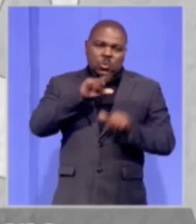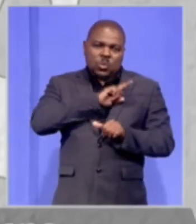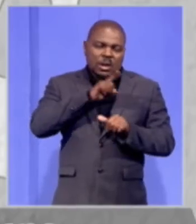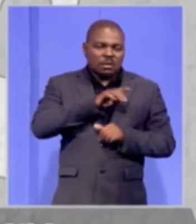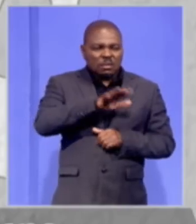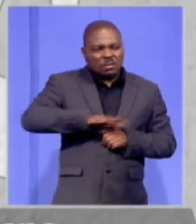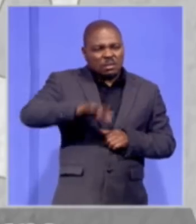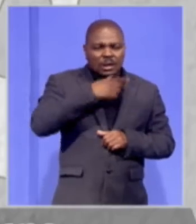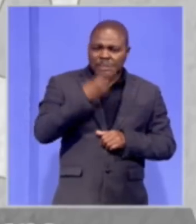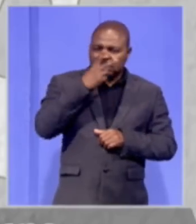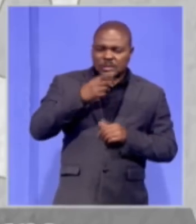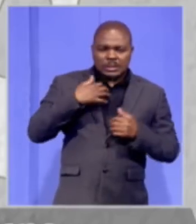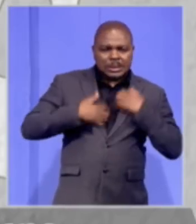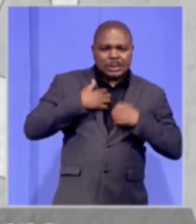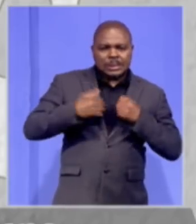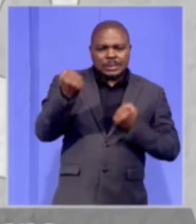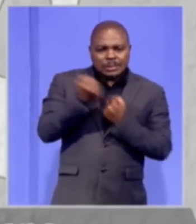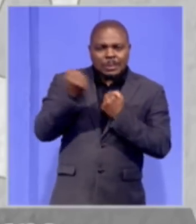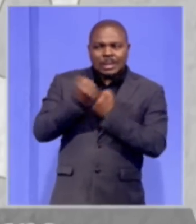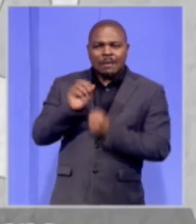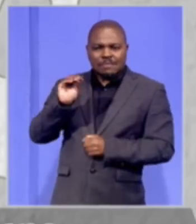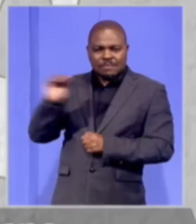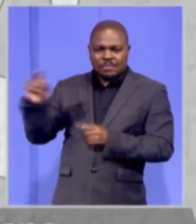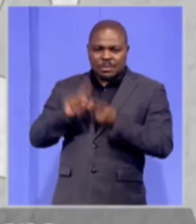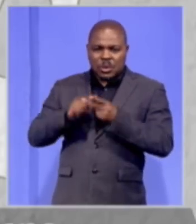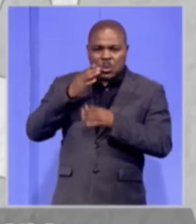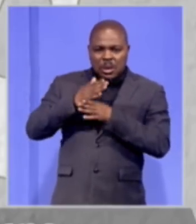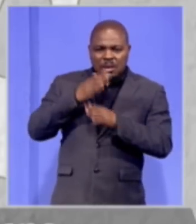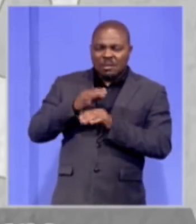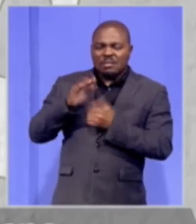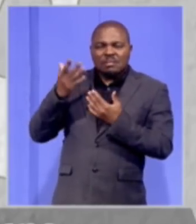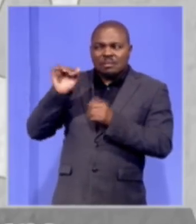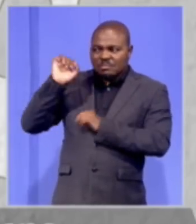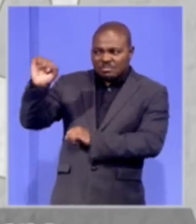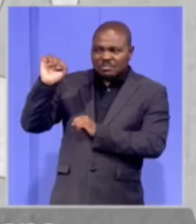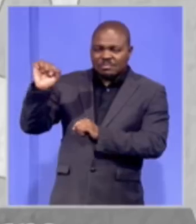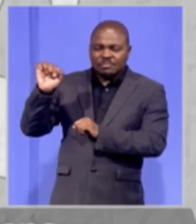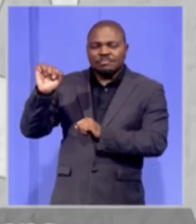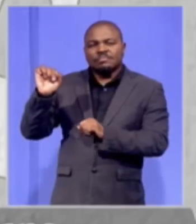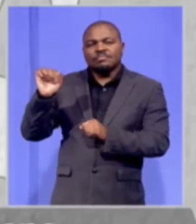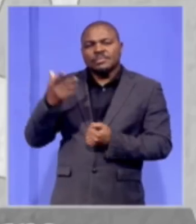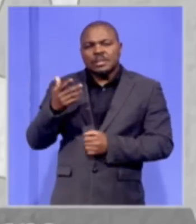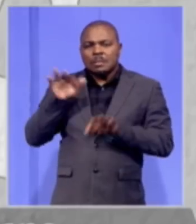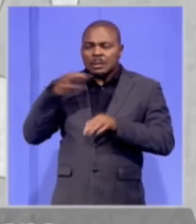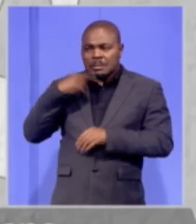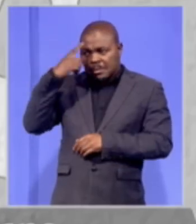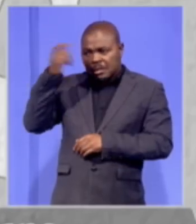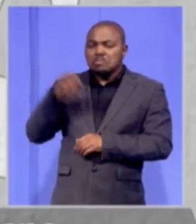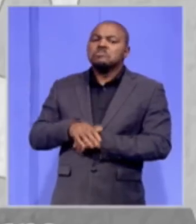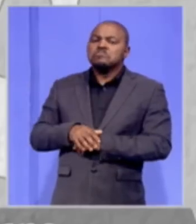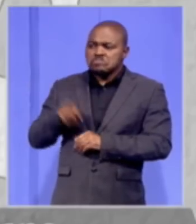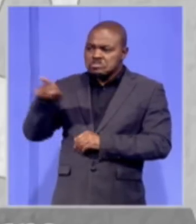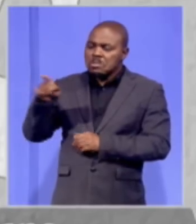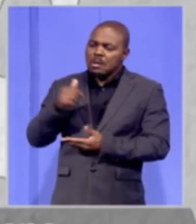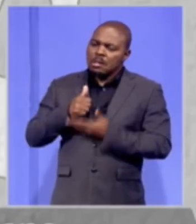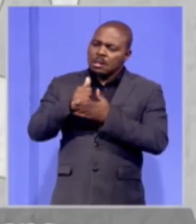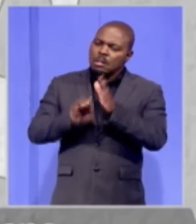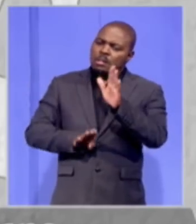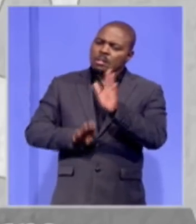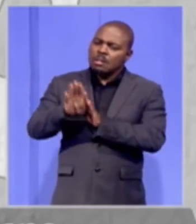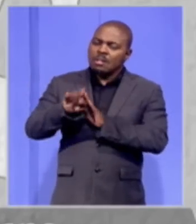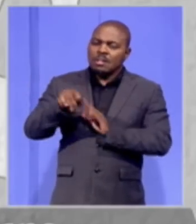Botswana thasello ya bona e leng ka teng le mesebetsi e bonahala hore o entse ho tsheetsa tswelopele ya naha ya